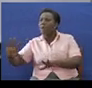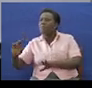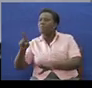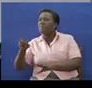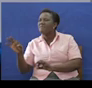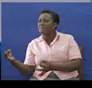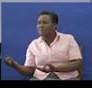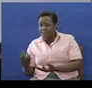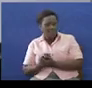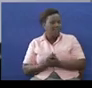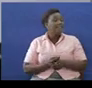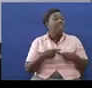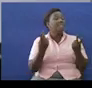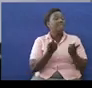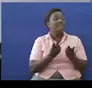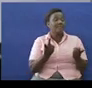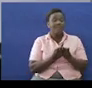adequate, quality of life.